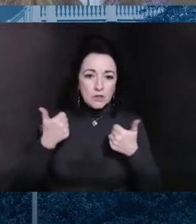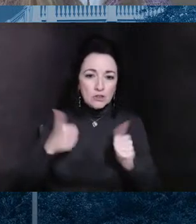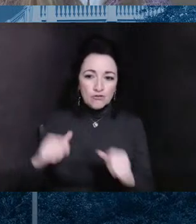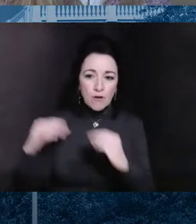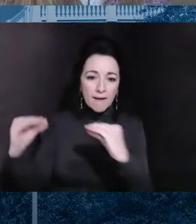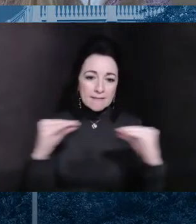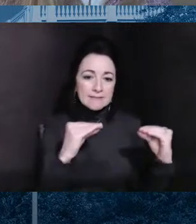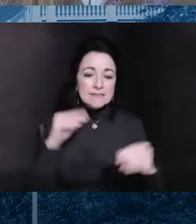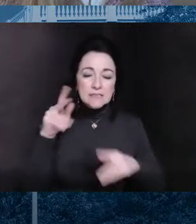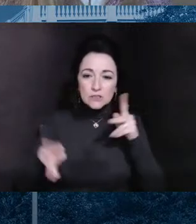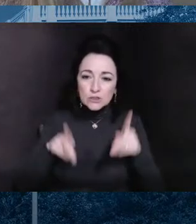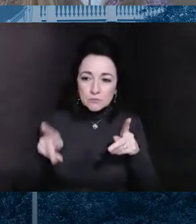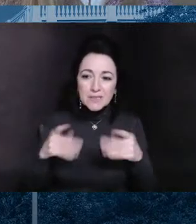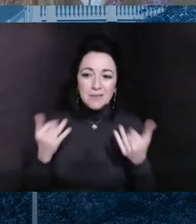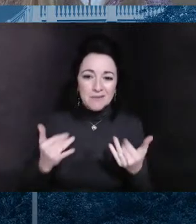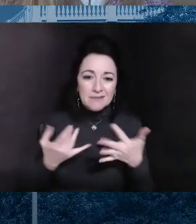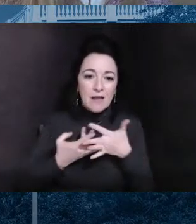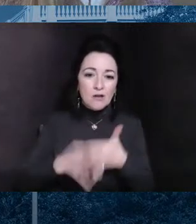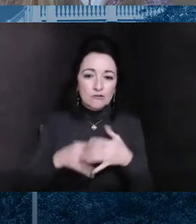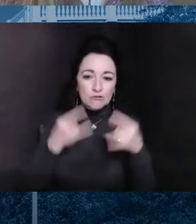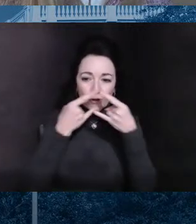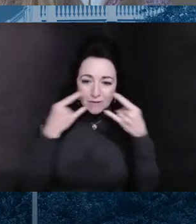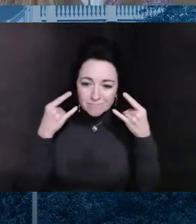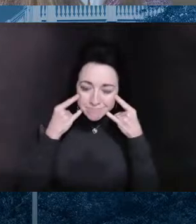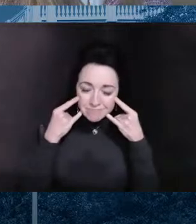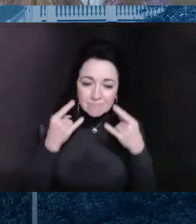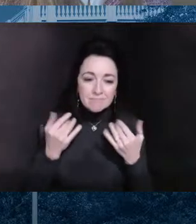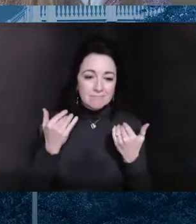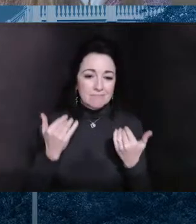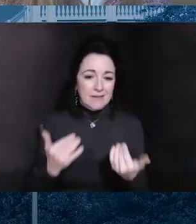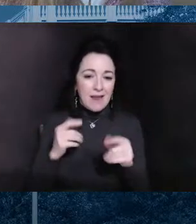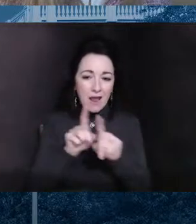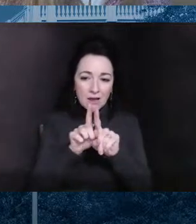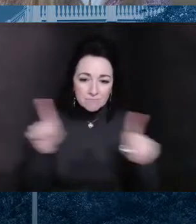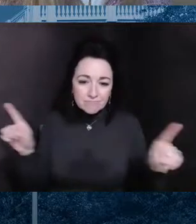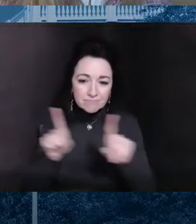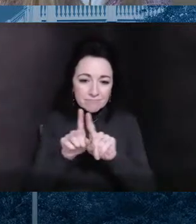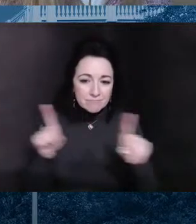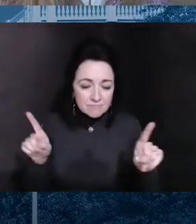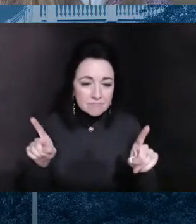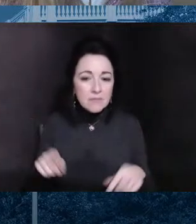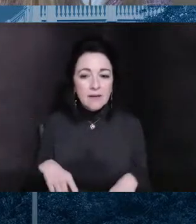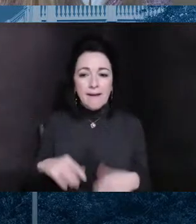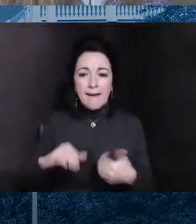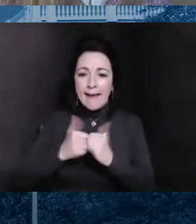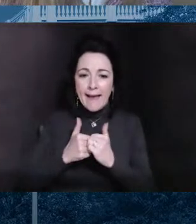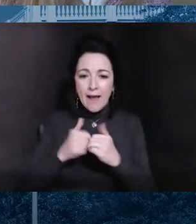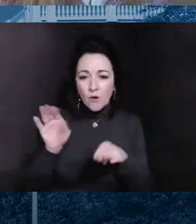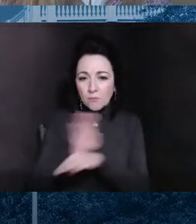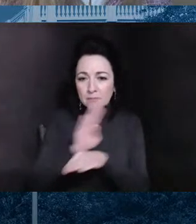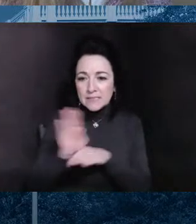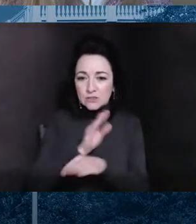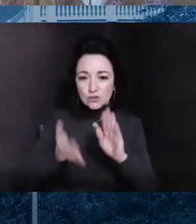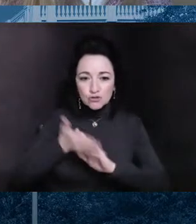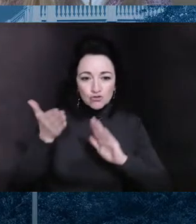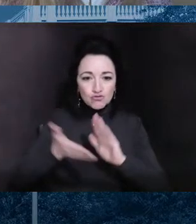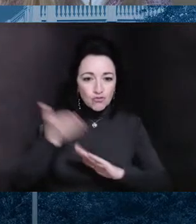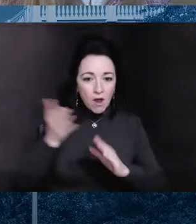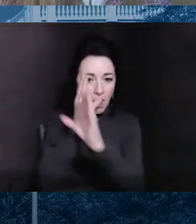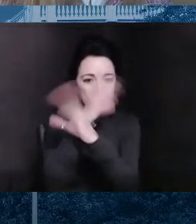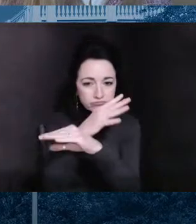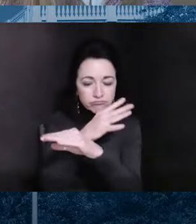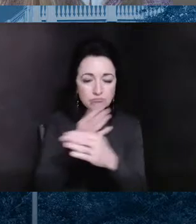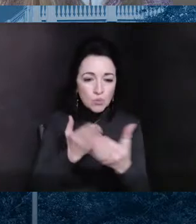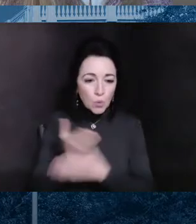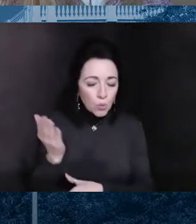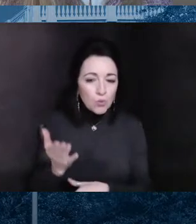is bringing sectors of the economy back online and back into business. Then the hardest part is getting children